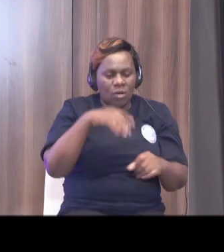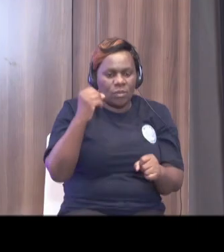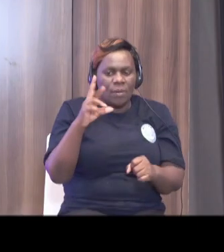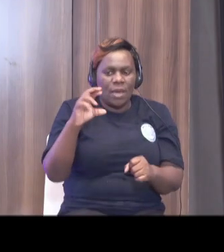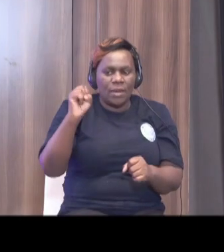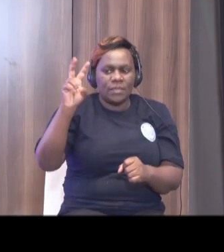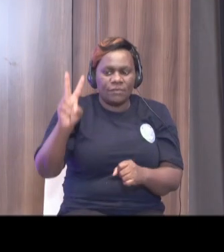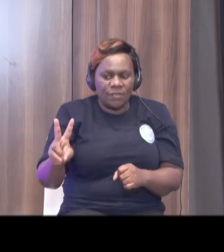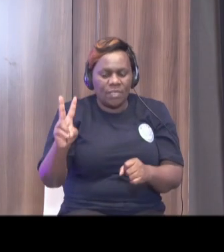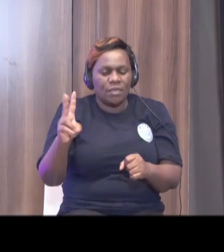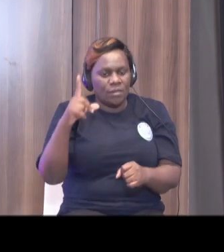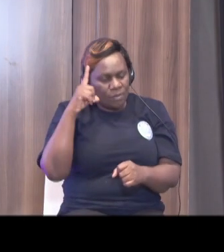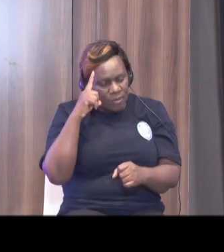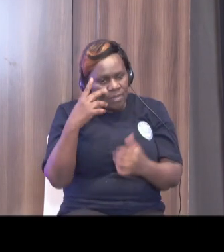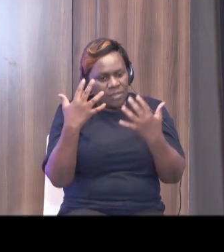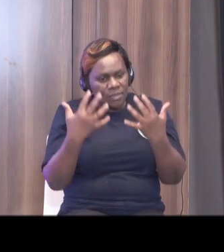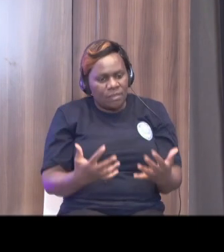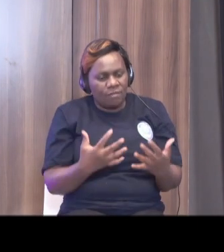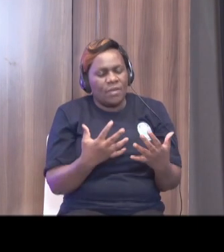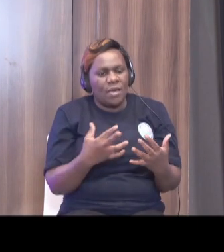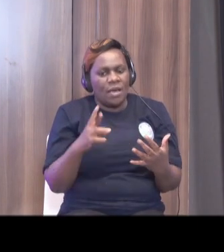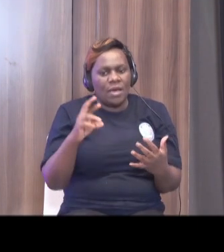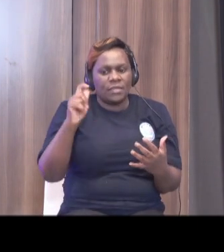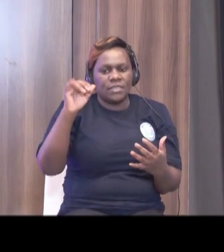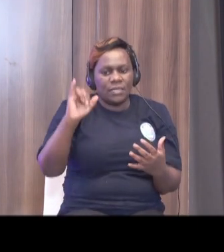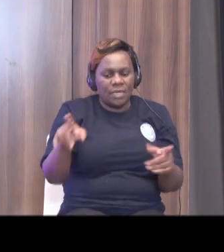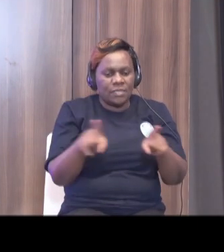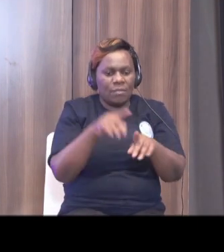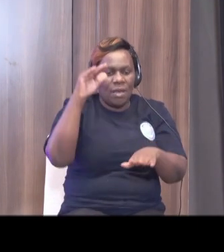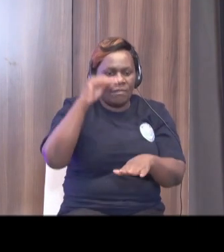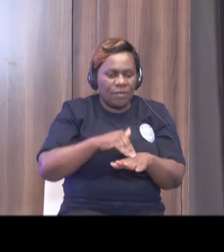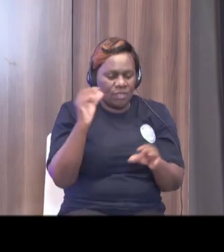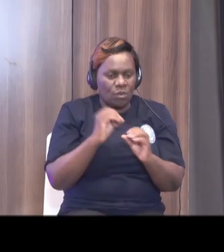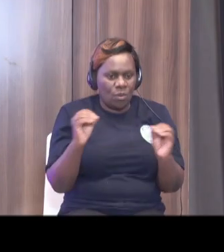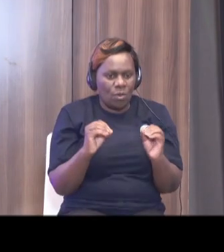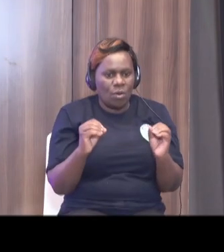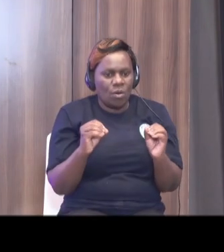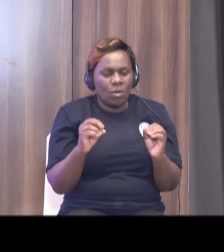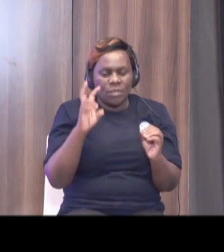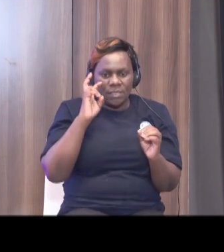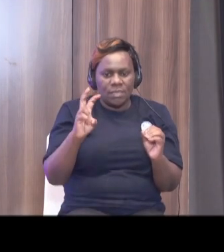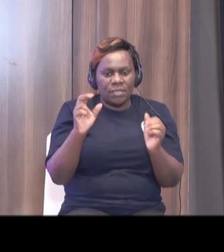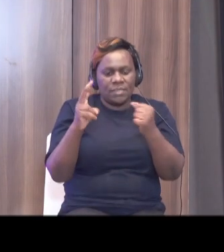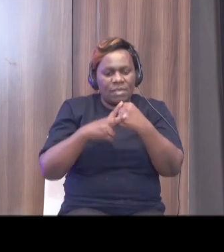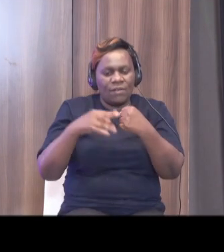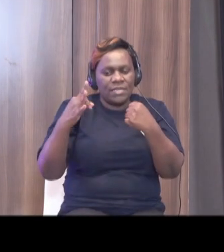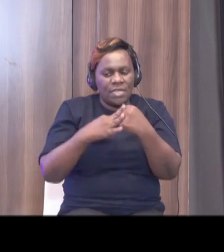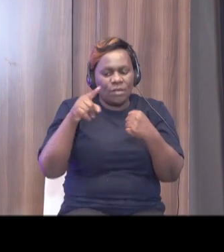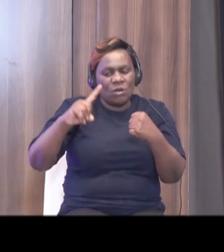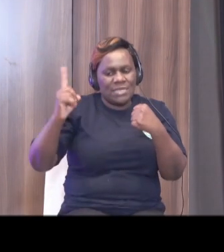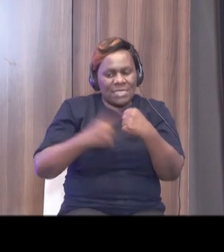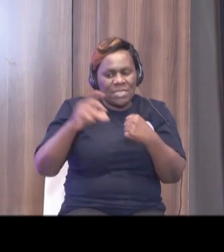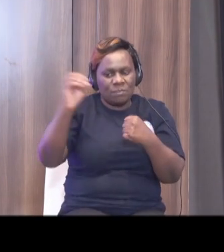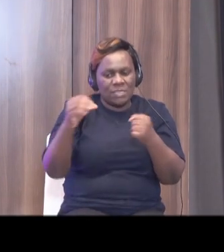RSV hospitalization or severe LRTI, an effectiveness of, you can see, 78.6%